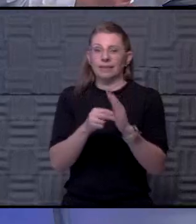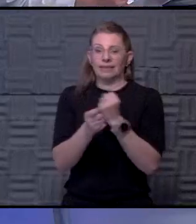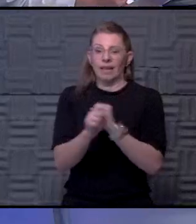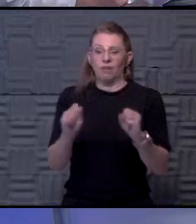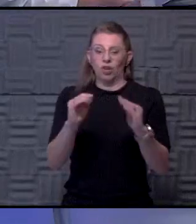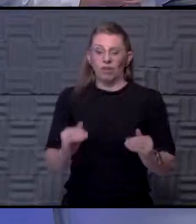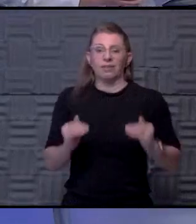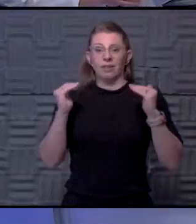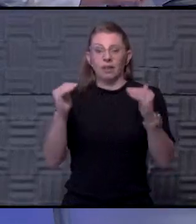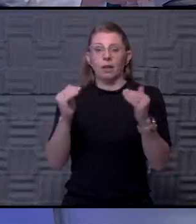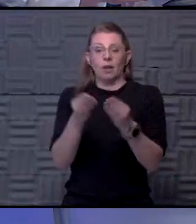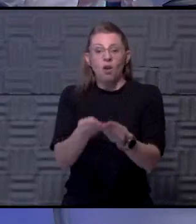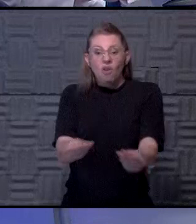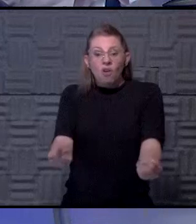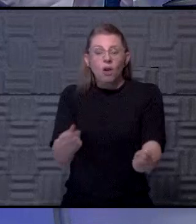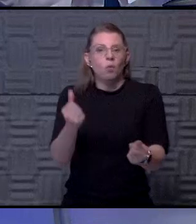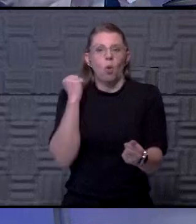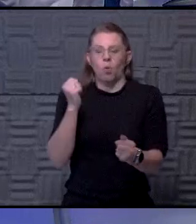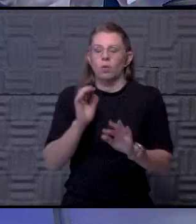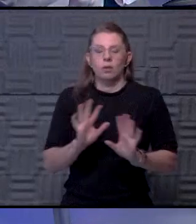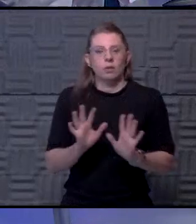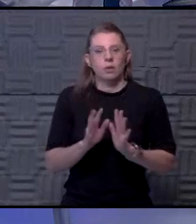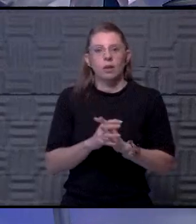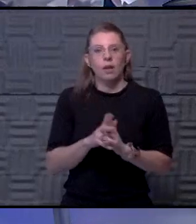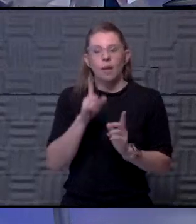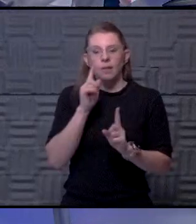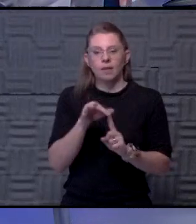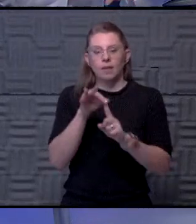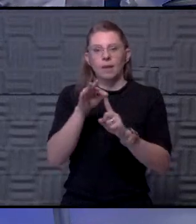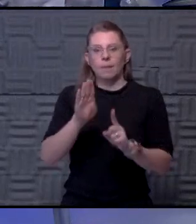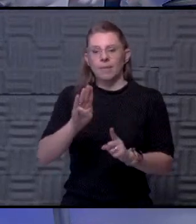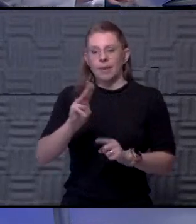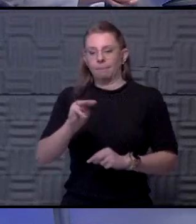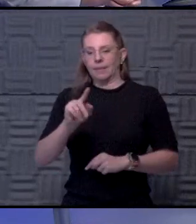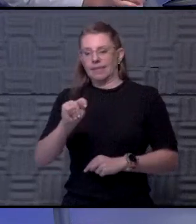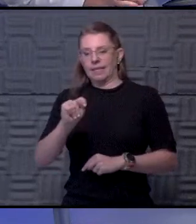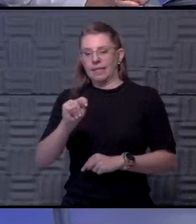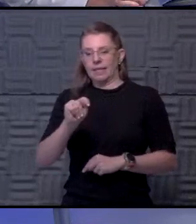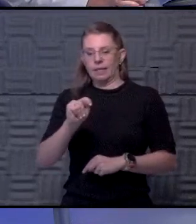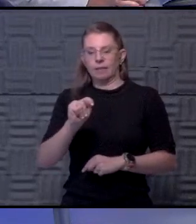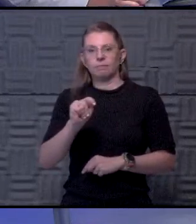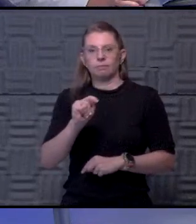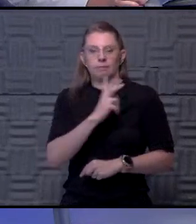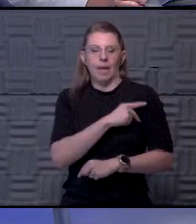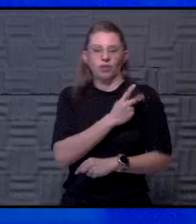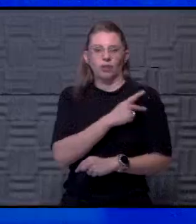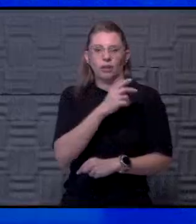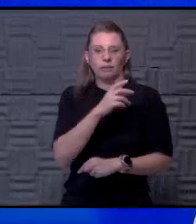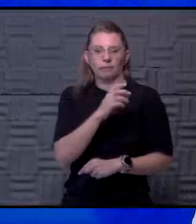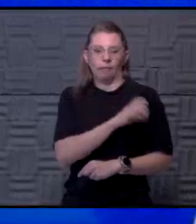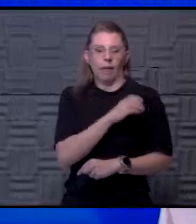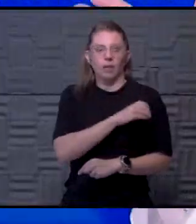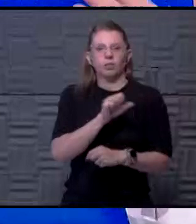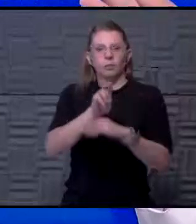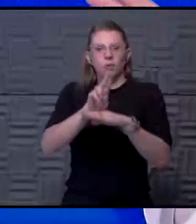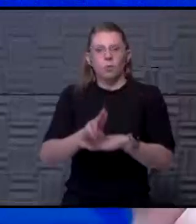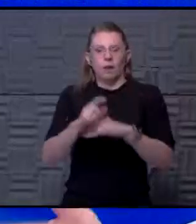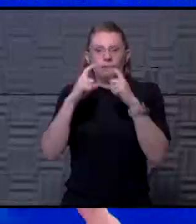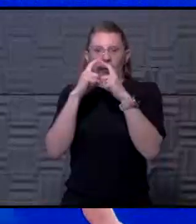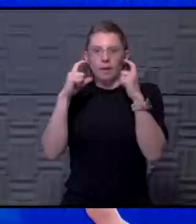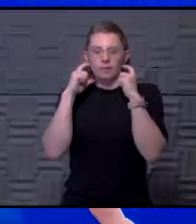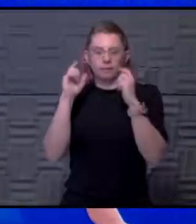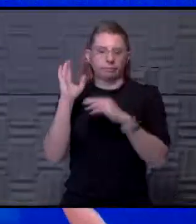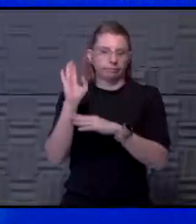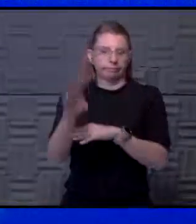not going to to go away. I think Right. we're going to keep, I think especially for like a BMT patient clinic, no, y'all ought to just be wearing masks all the time because the